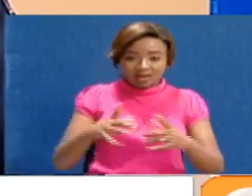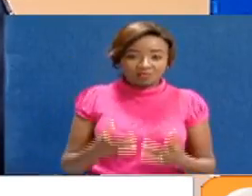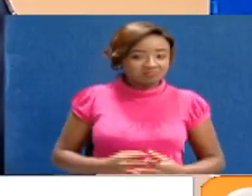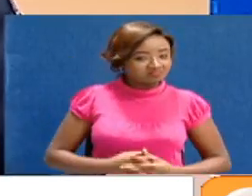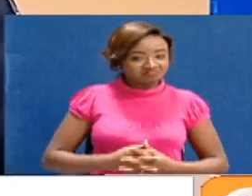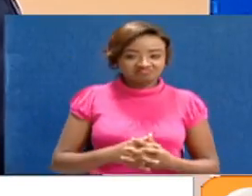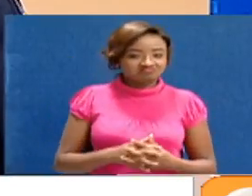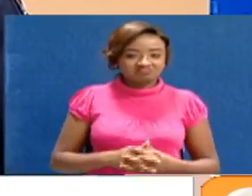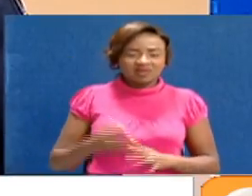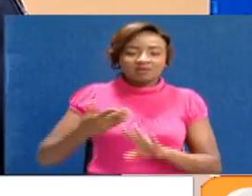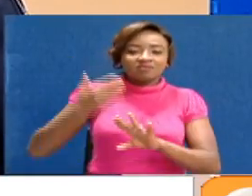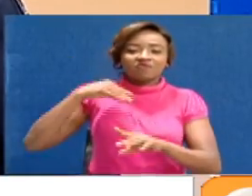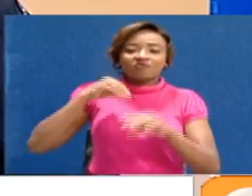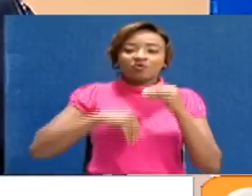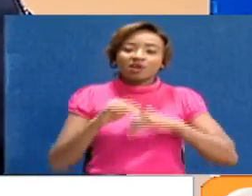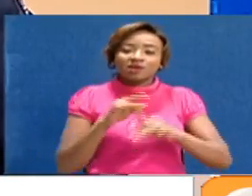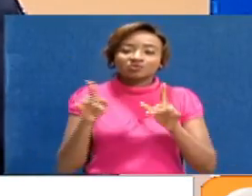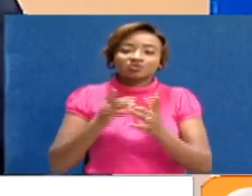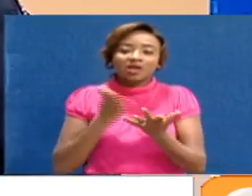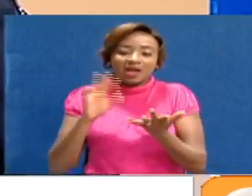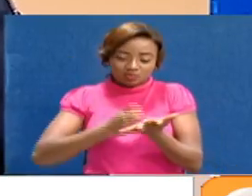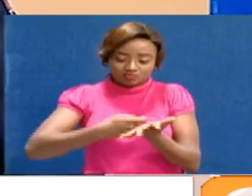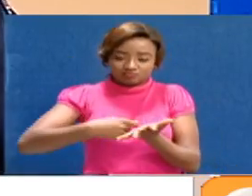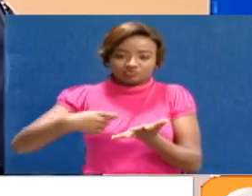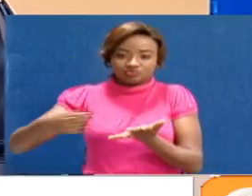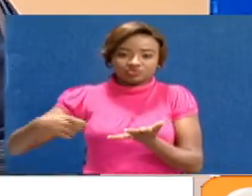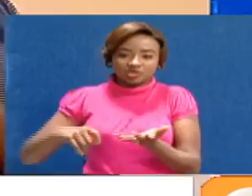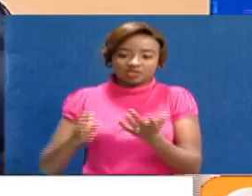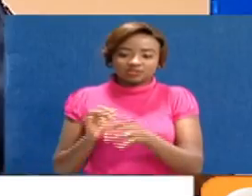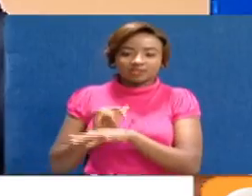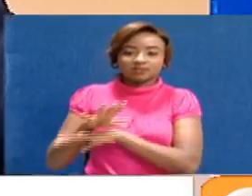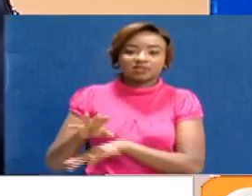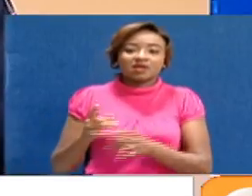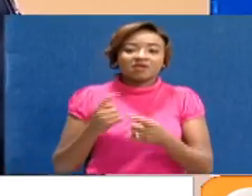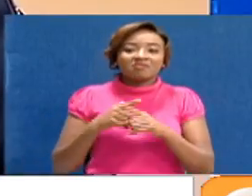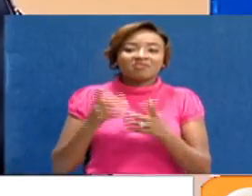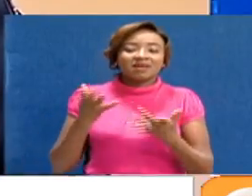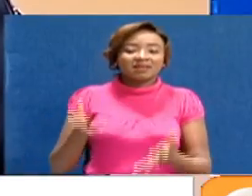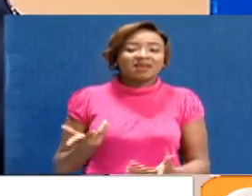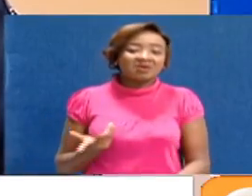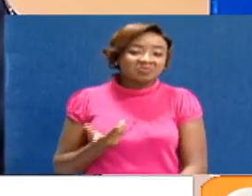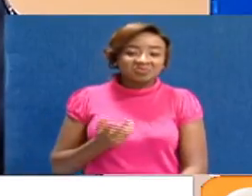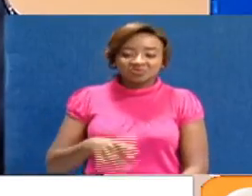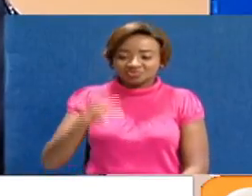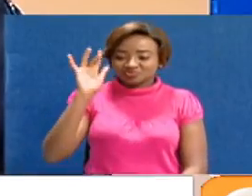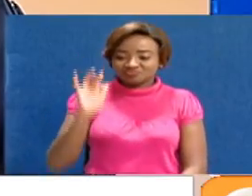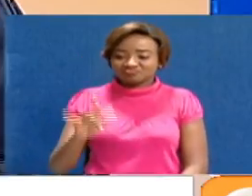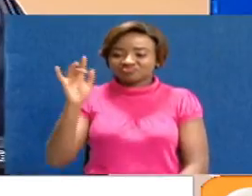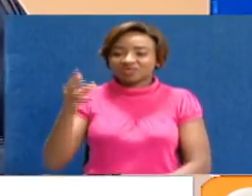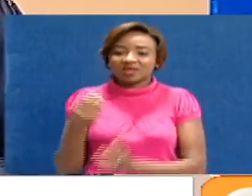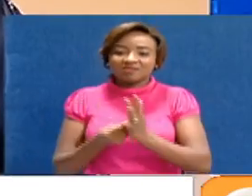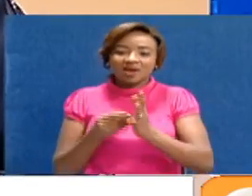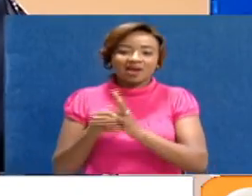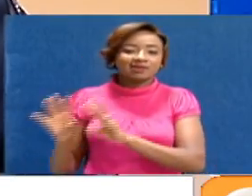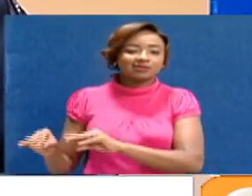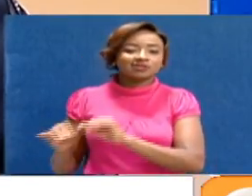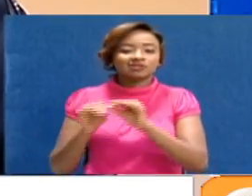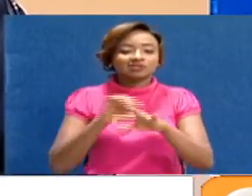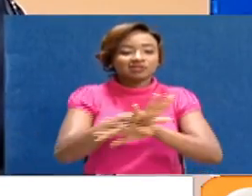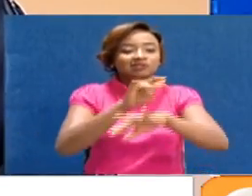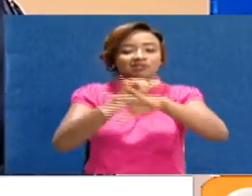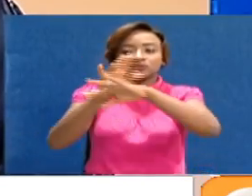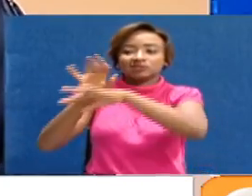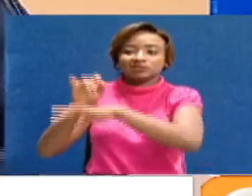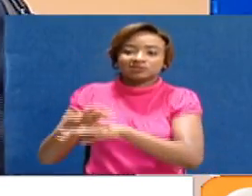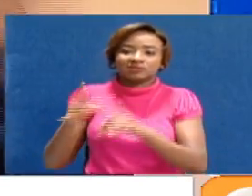checks, it's no longer it's the case same. Today. Now it's the press of a button, and hundreds of millions will be moved. Okay. We are partnering